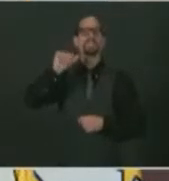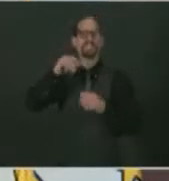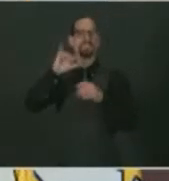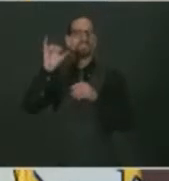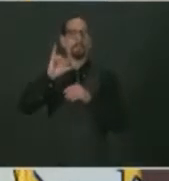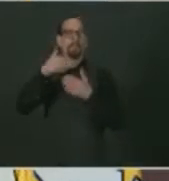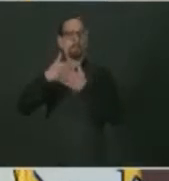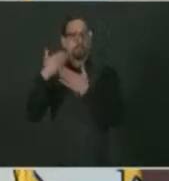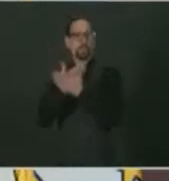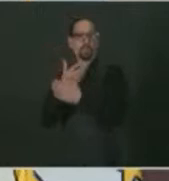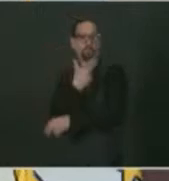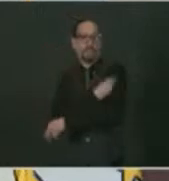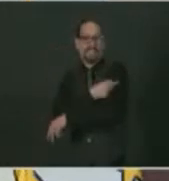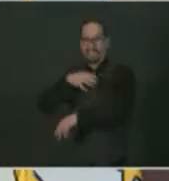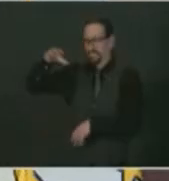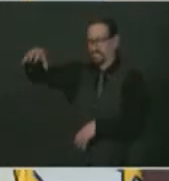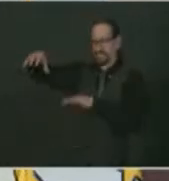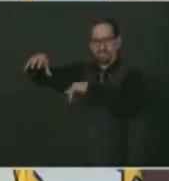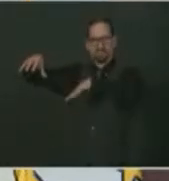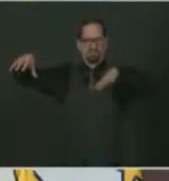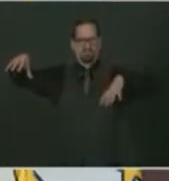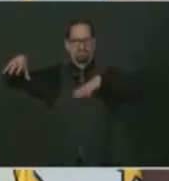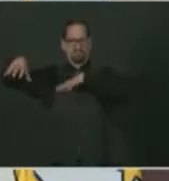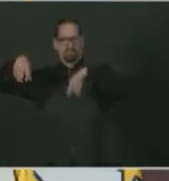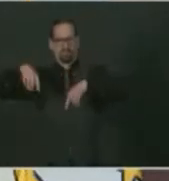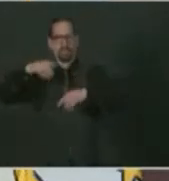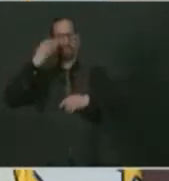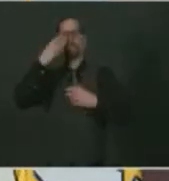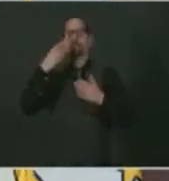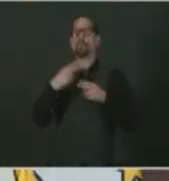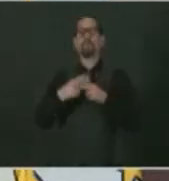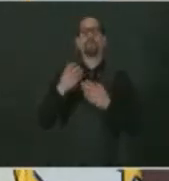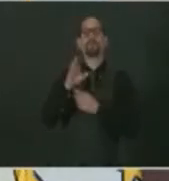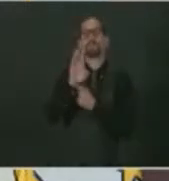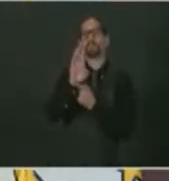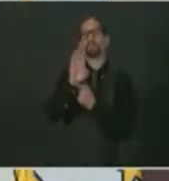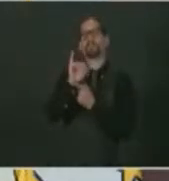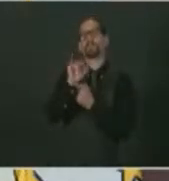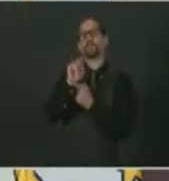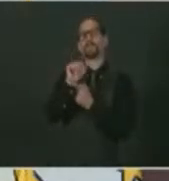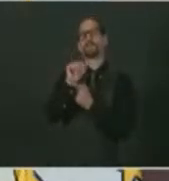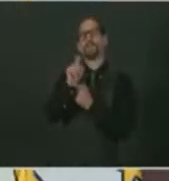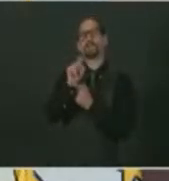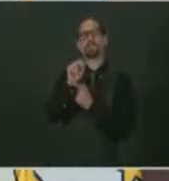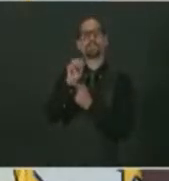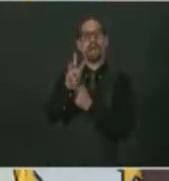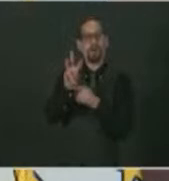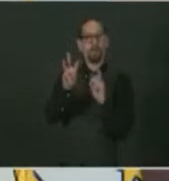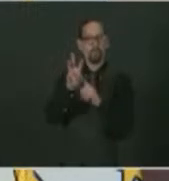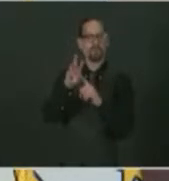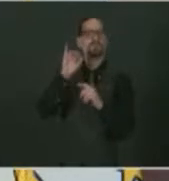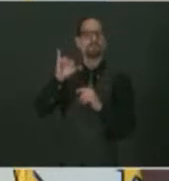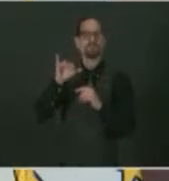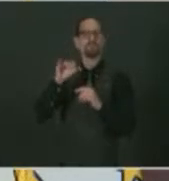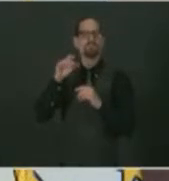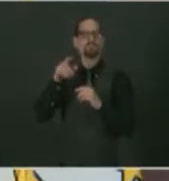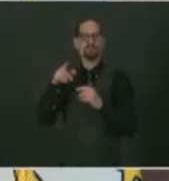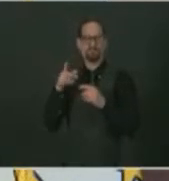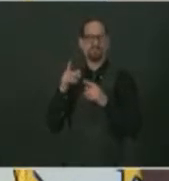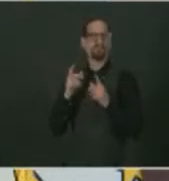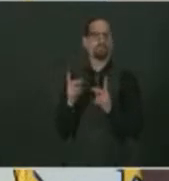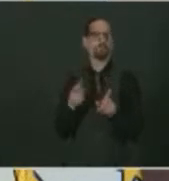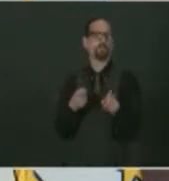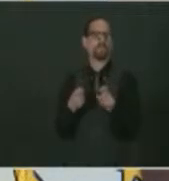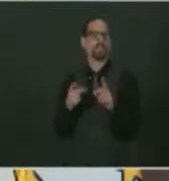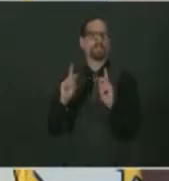as well as the PCR molecular tests for coronavirus. The